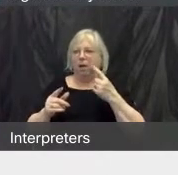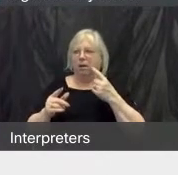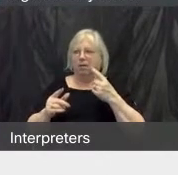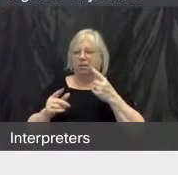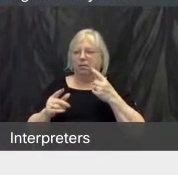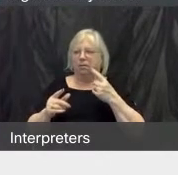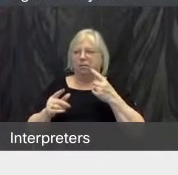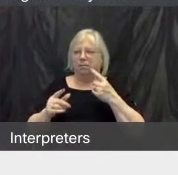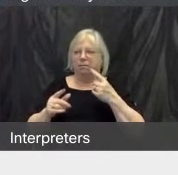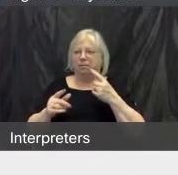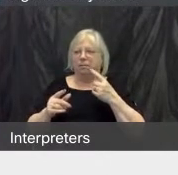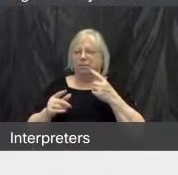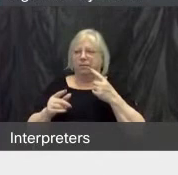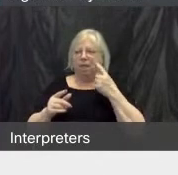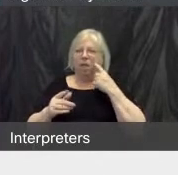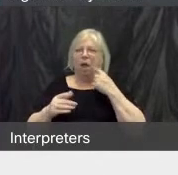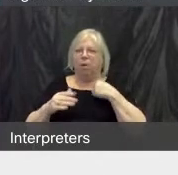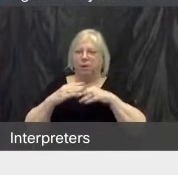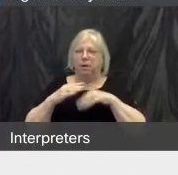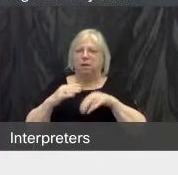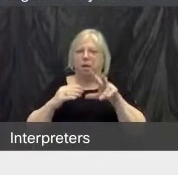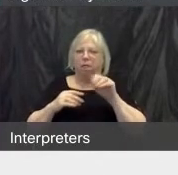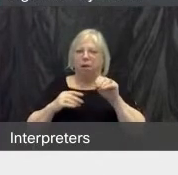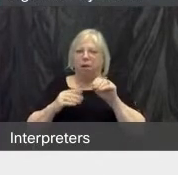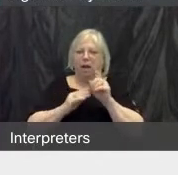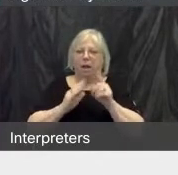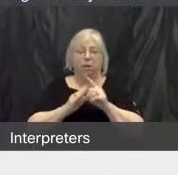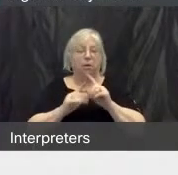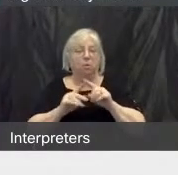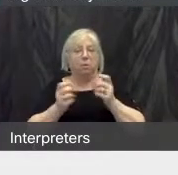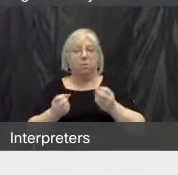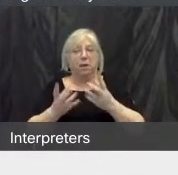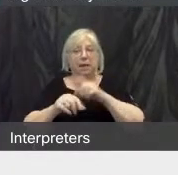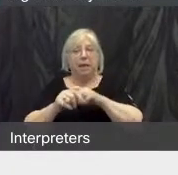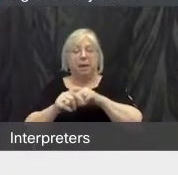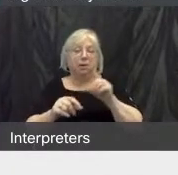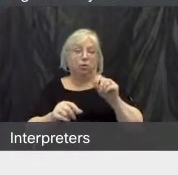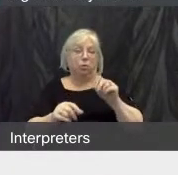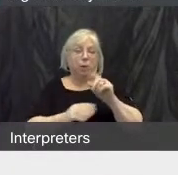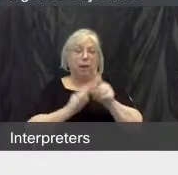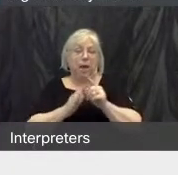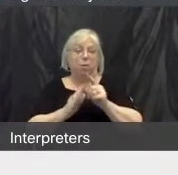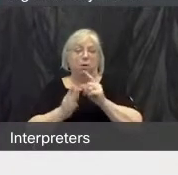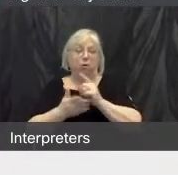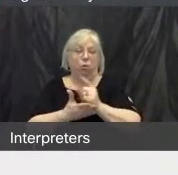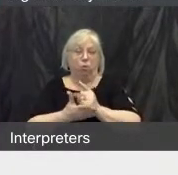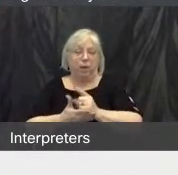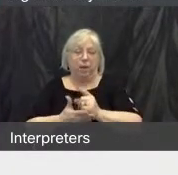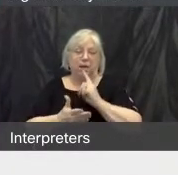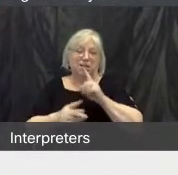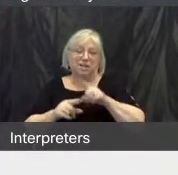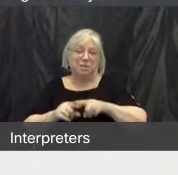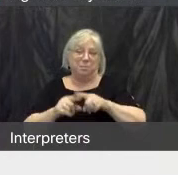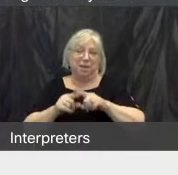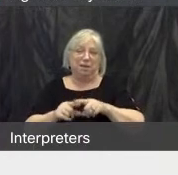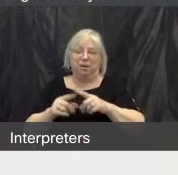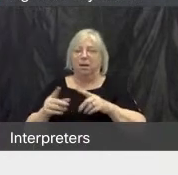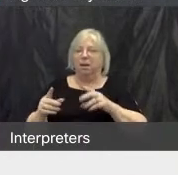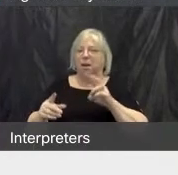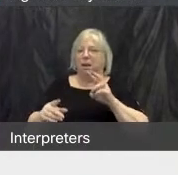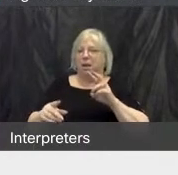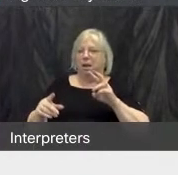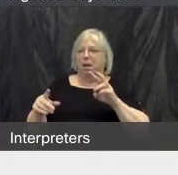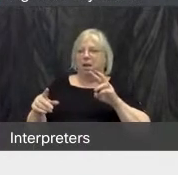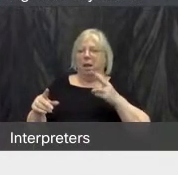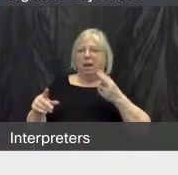threshold was around 30, but, I mean, in many cases, it's 20 hours a week. It just depends. well,